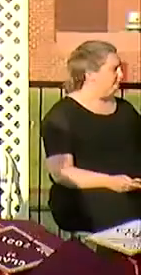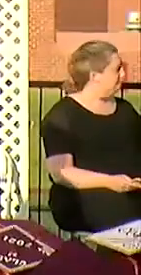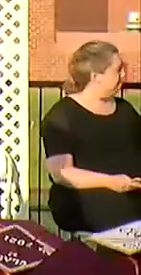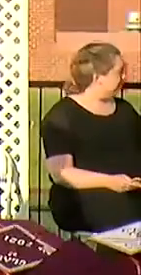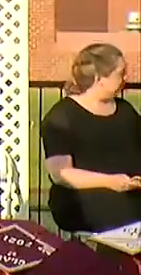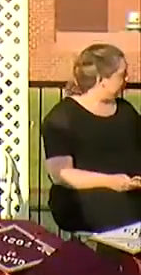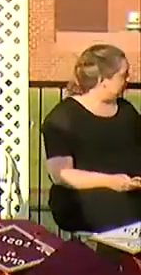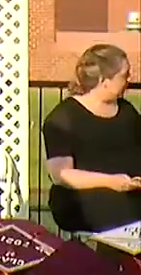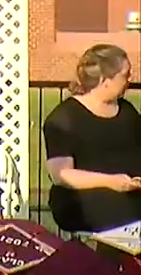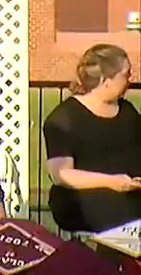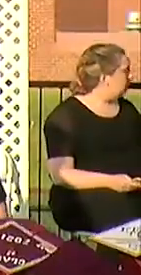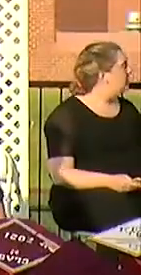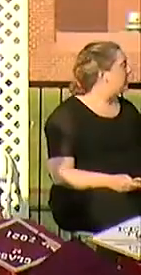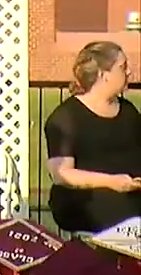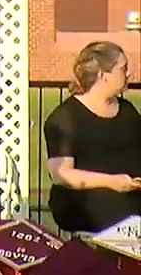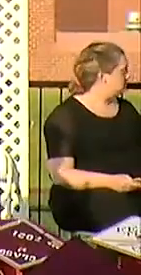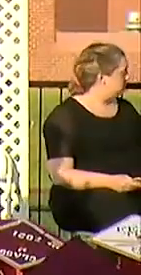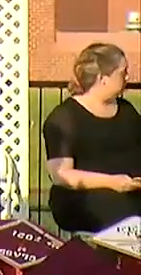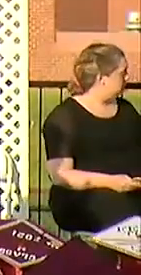Megan Kate Hennessy.